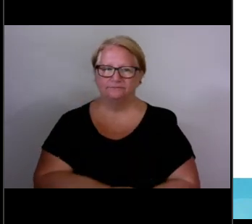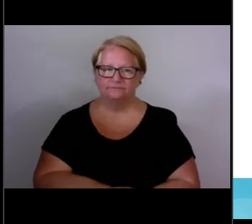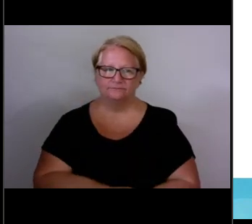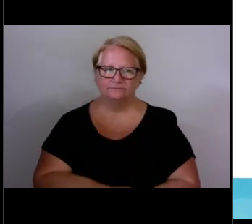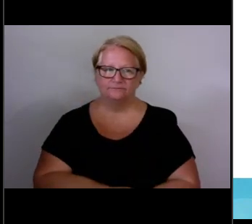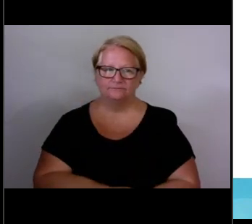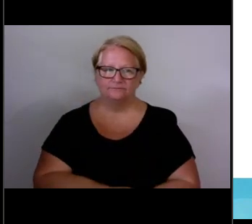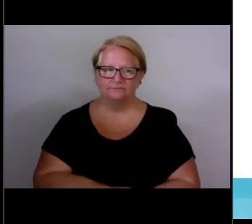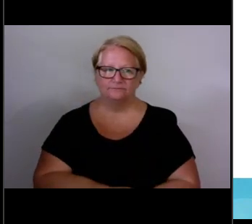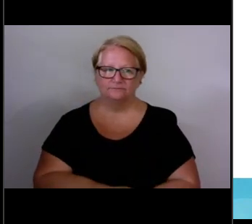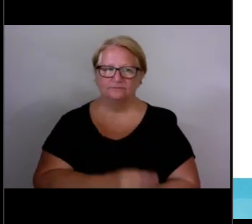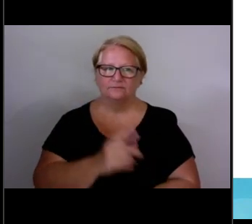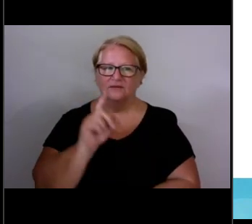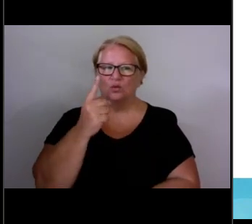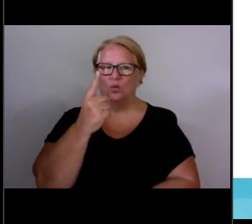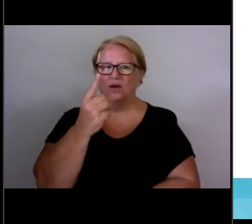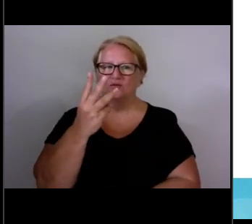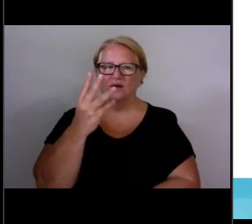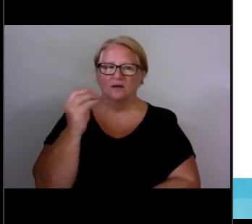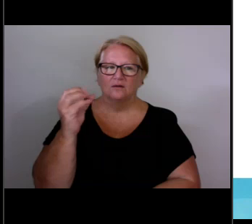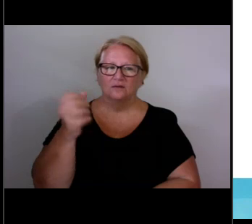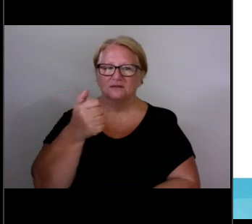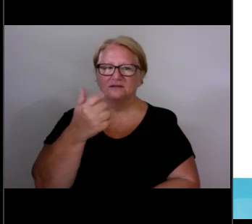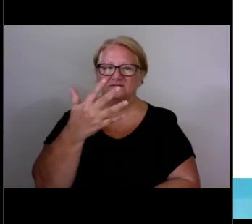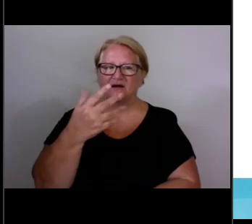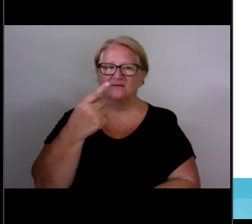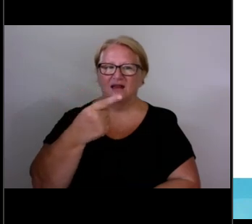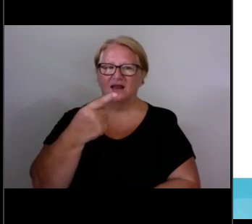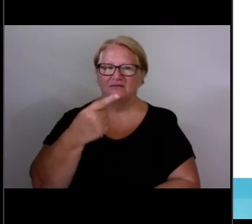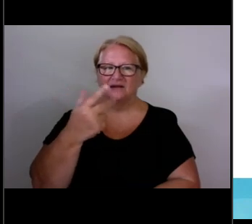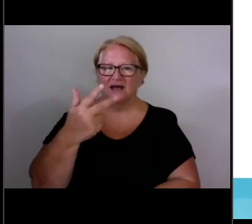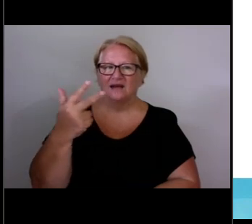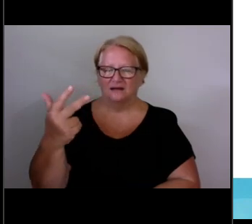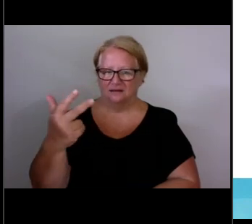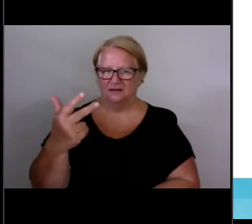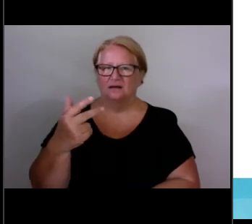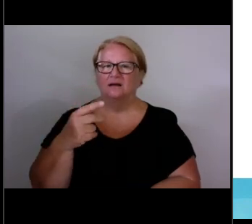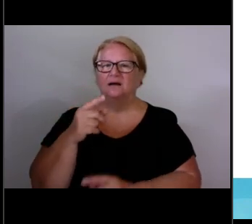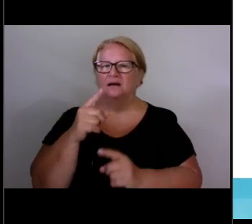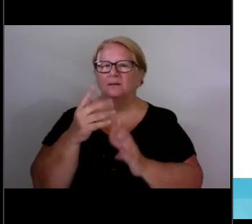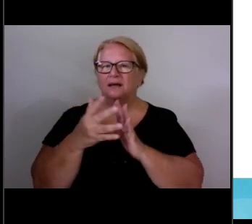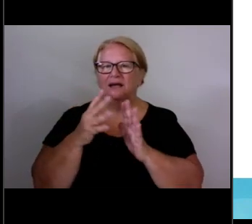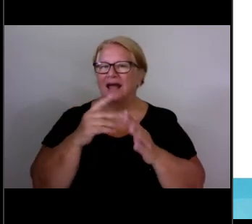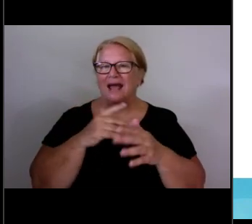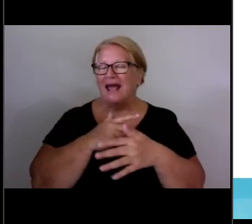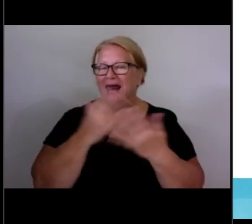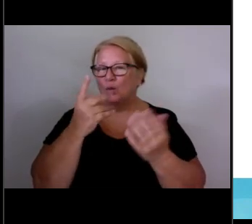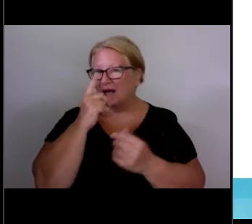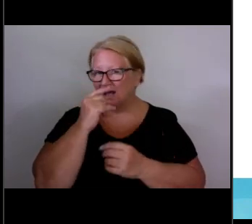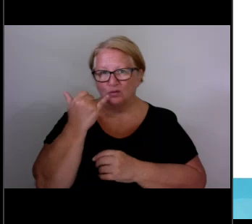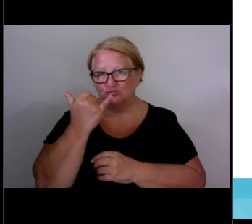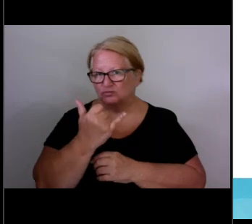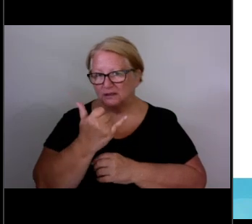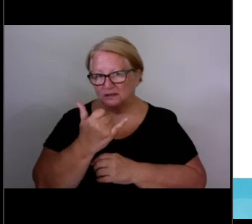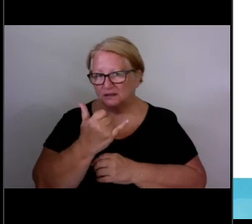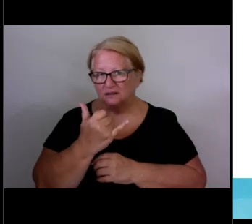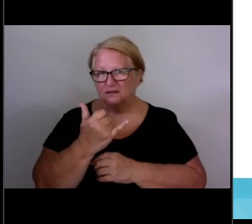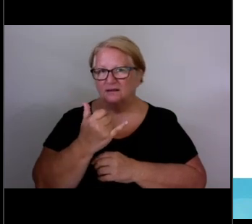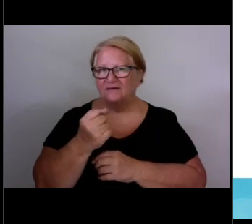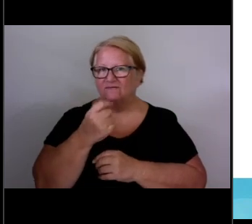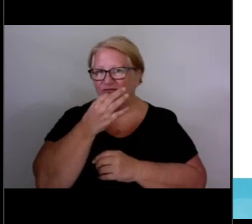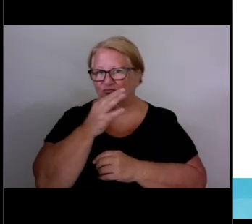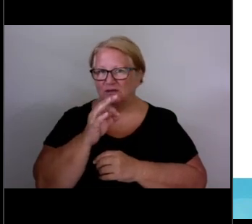there, 1300 65 1188. And what we say is anyone can call that phone number and get free legal